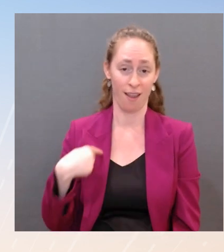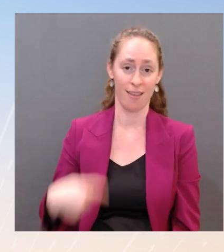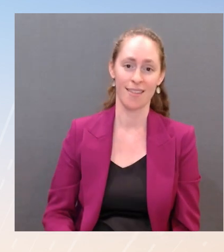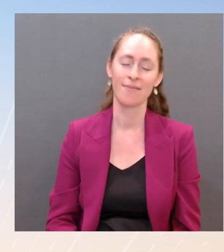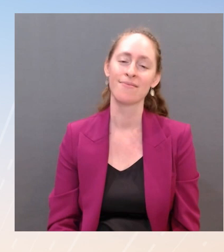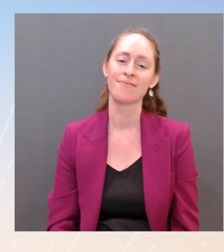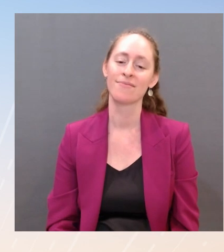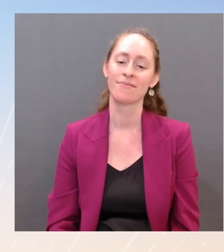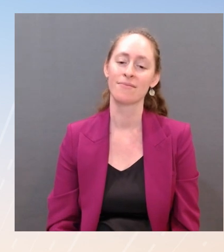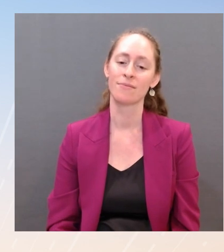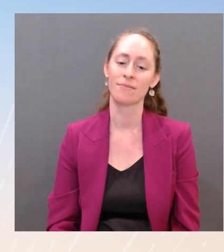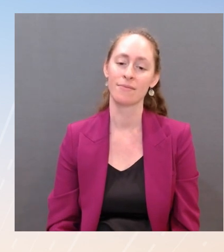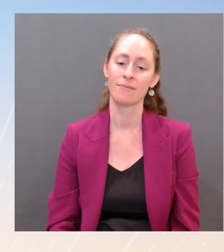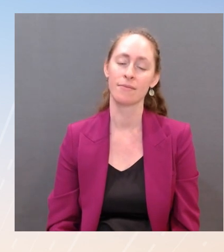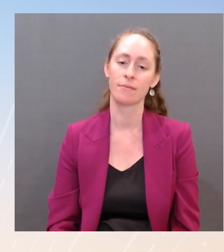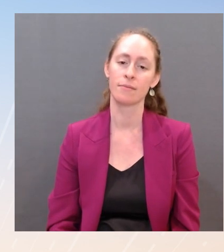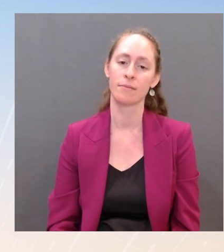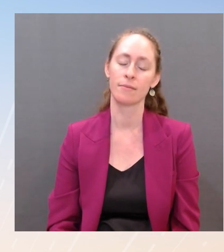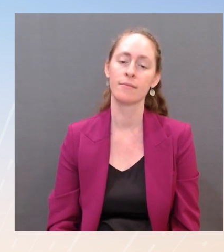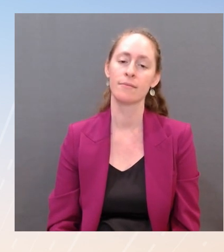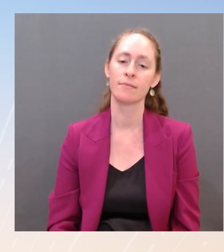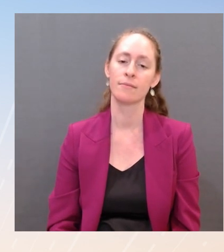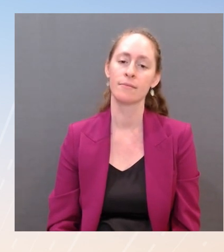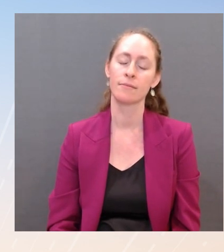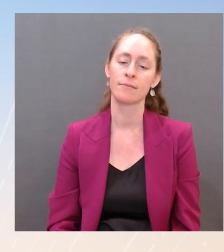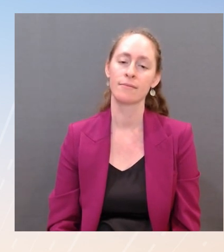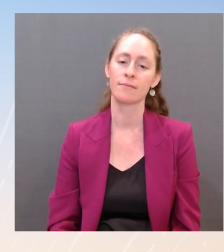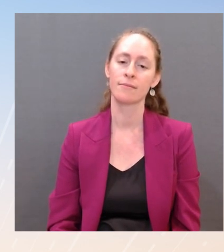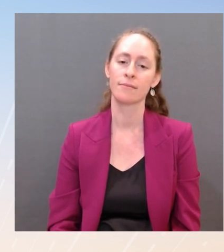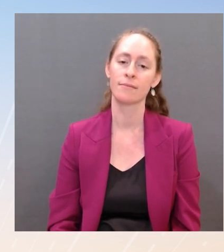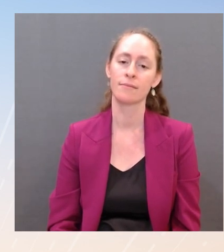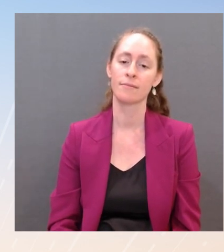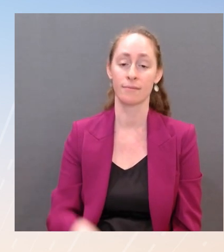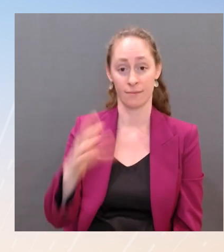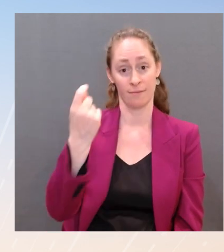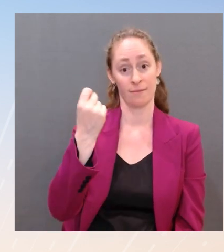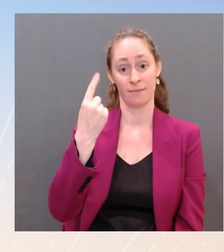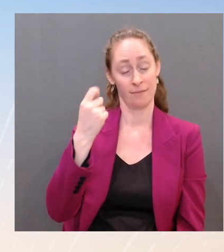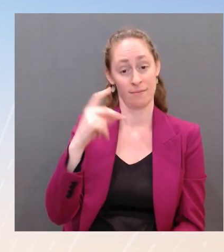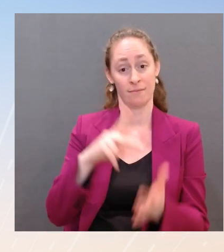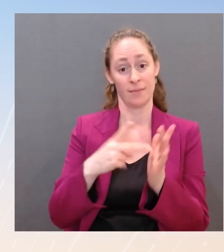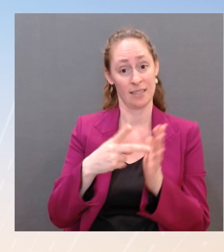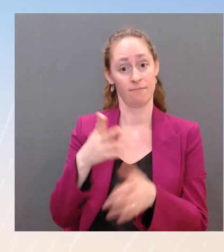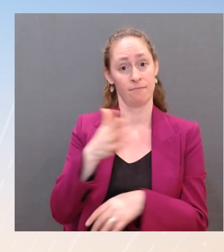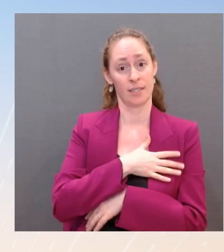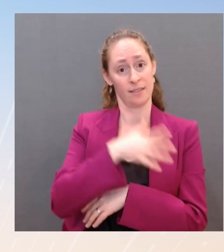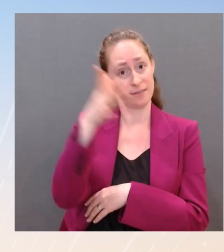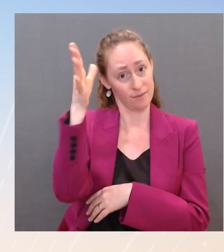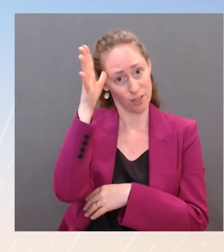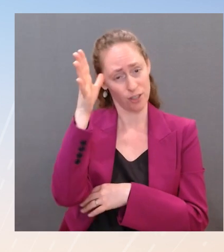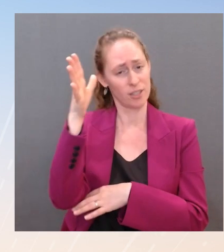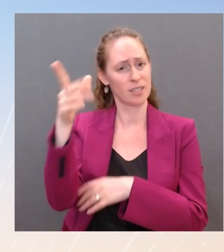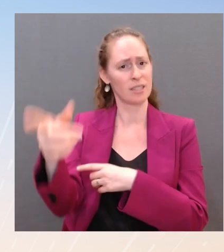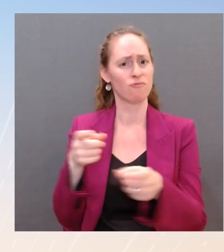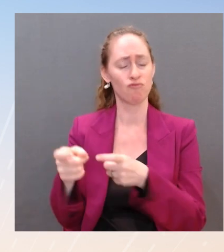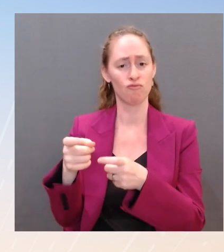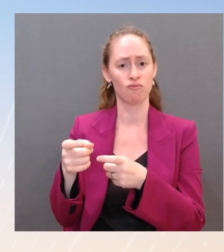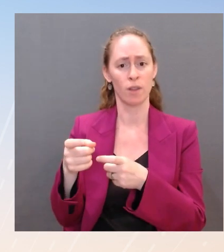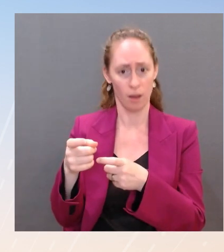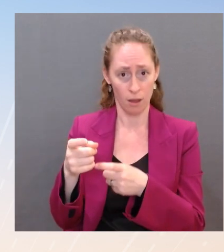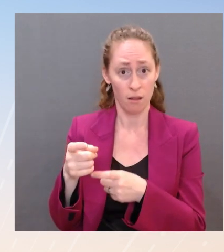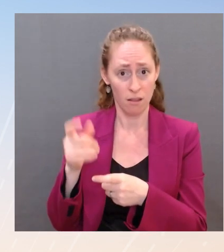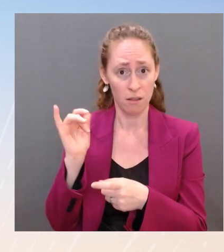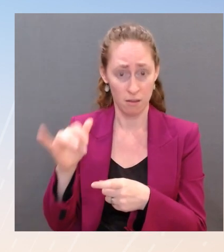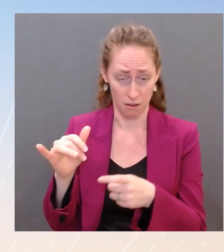patriarchal society, and when I was first thrown out of the house, I was 6 years old. And I think over time, I've realized that